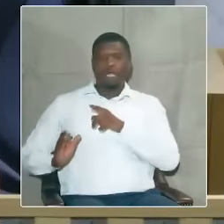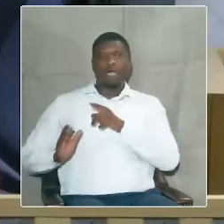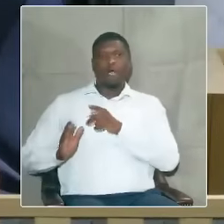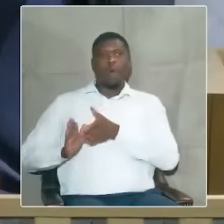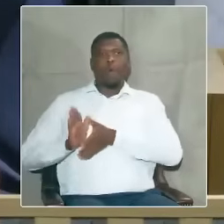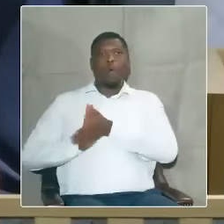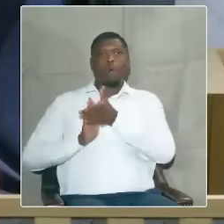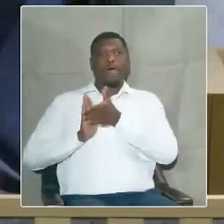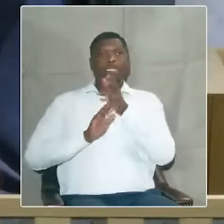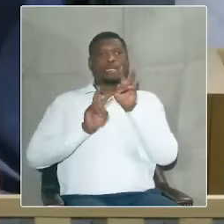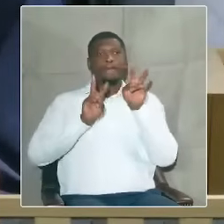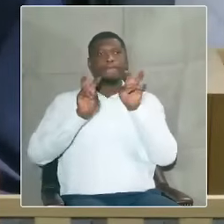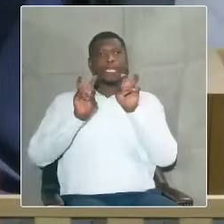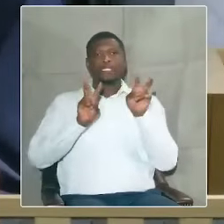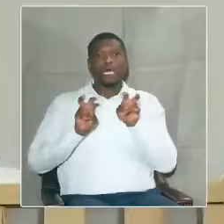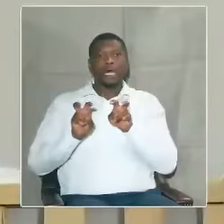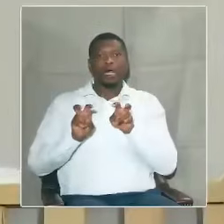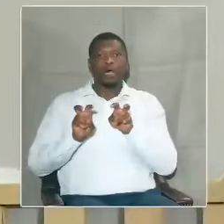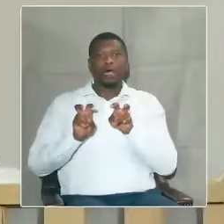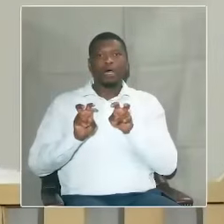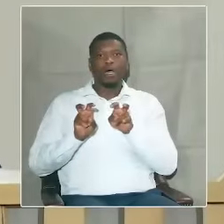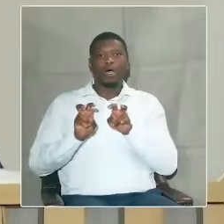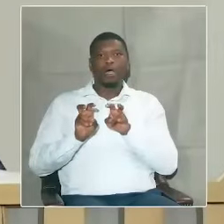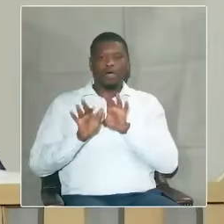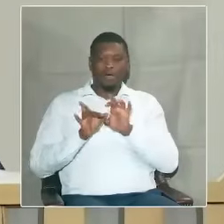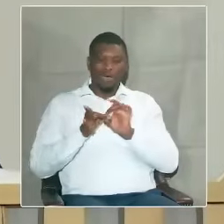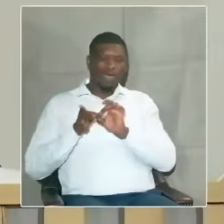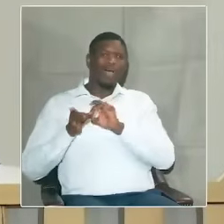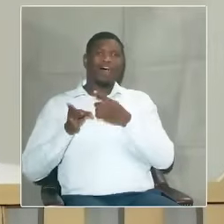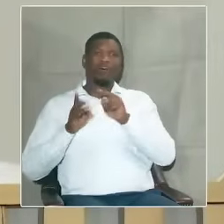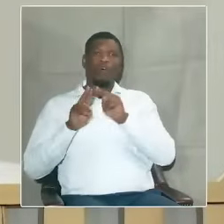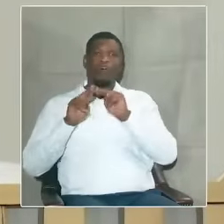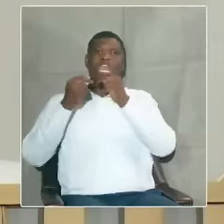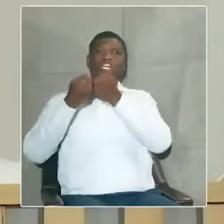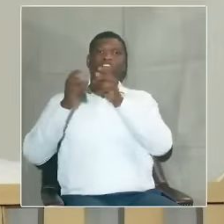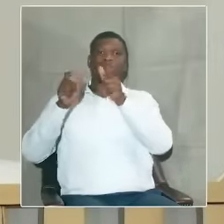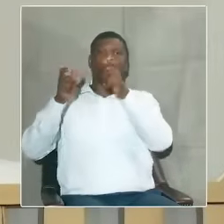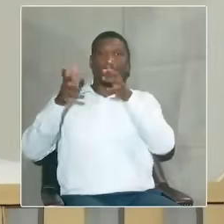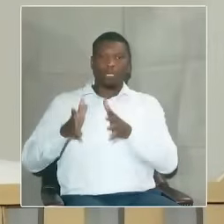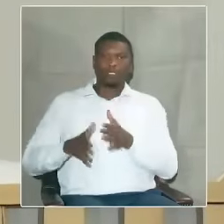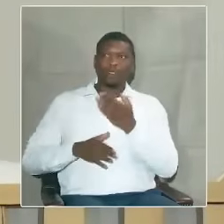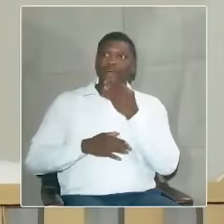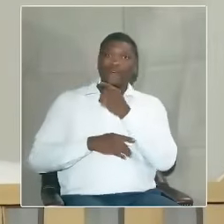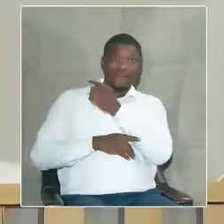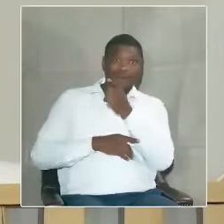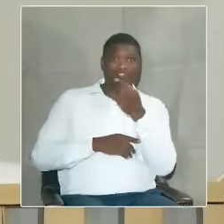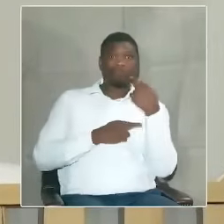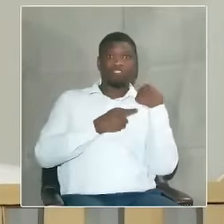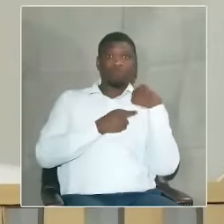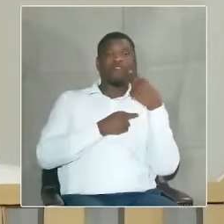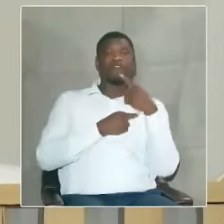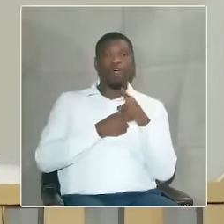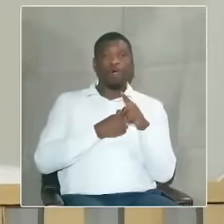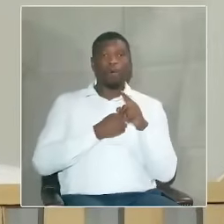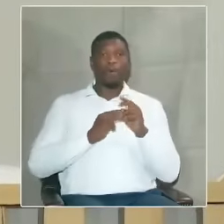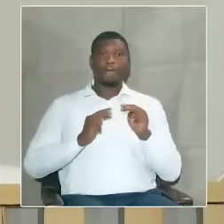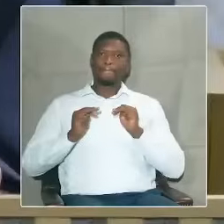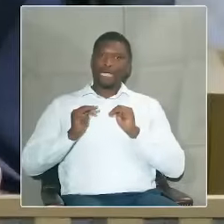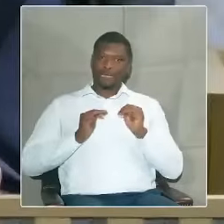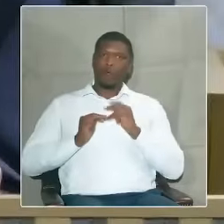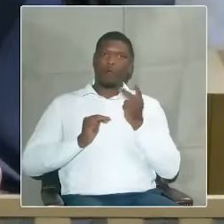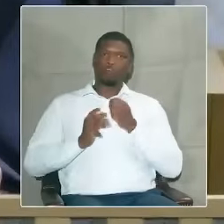matter, falling squarely within the purview of the National Commissioner, who is responsible for the management